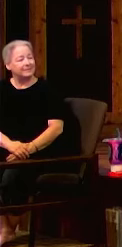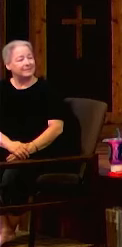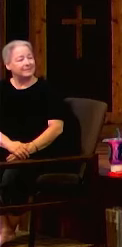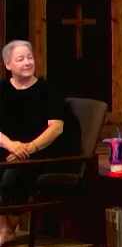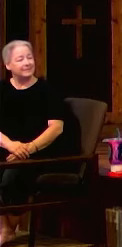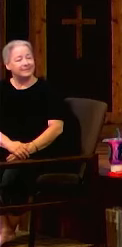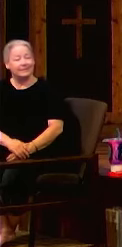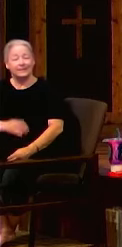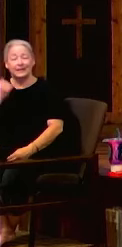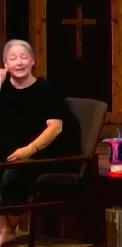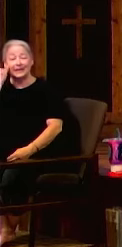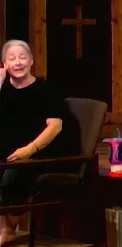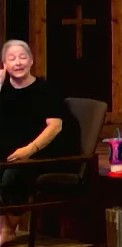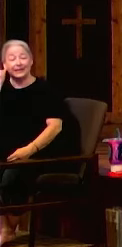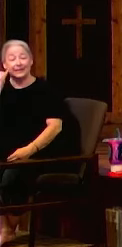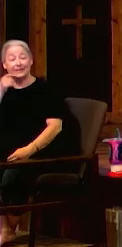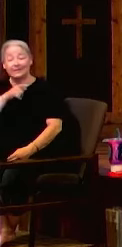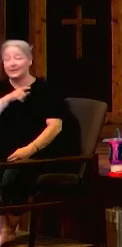If you,